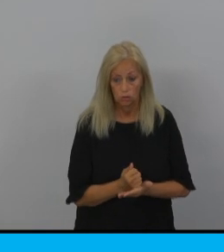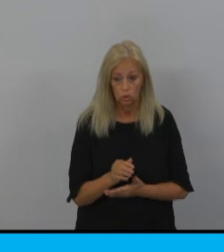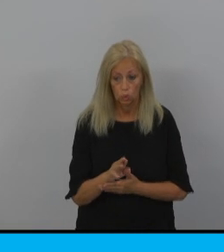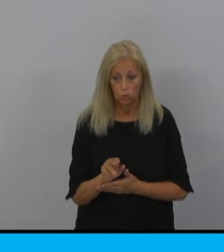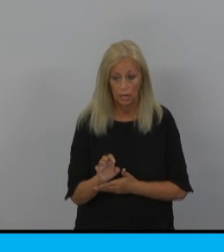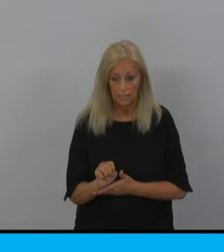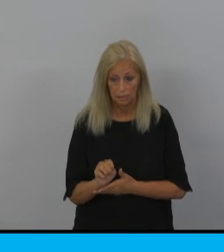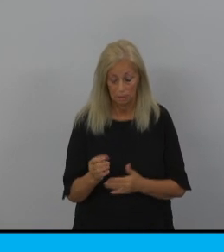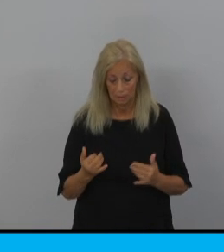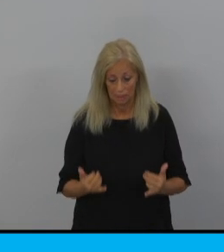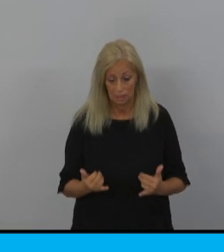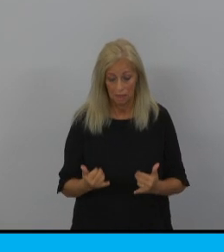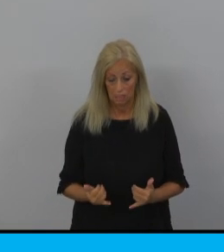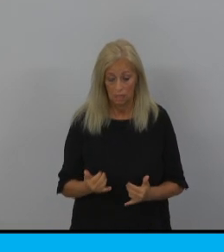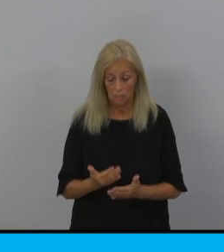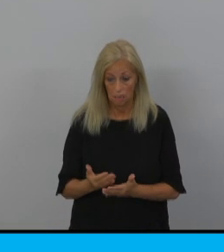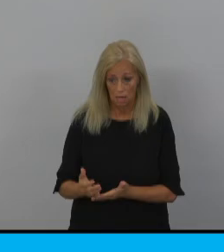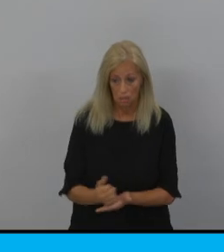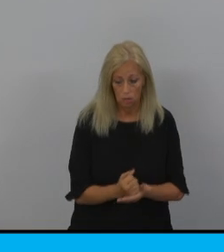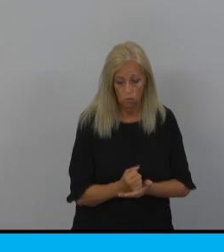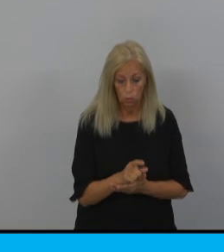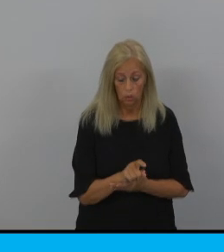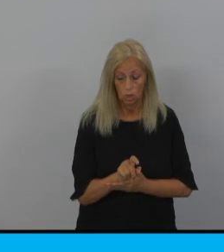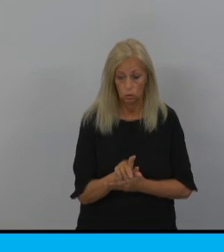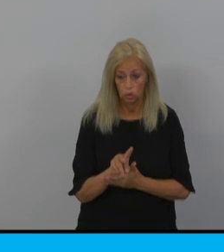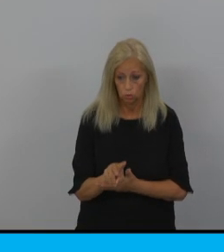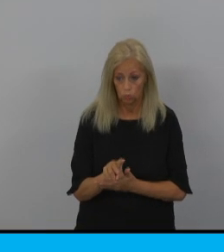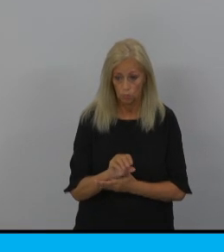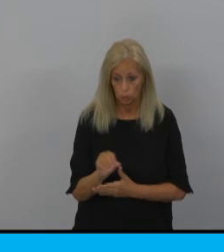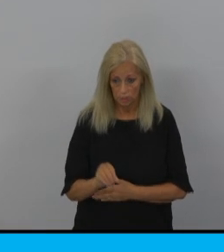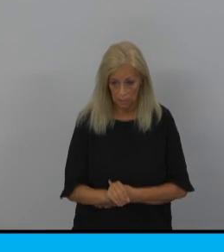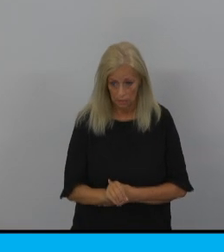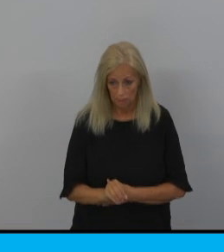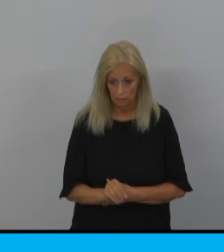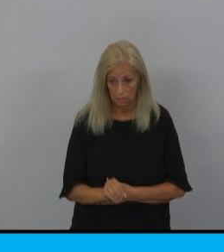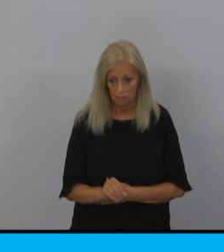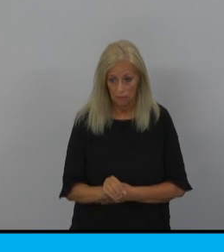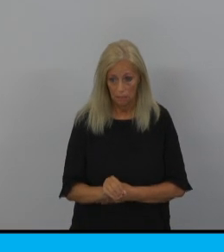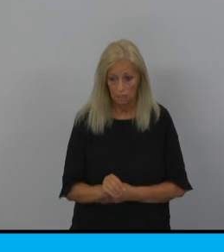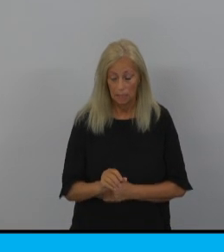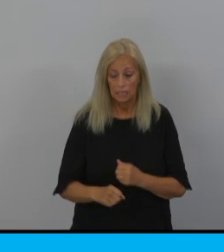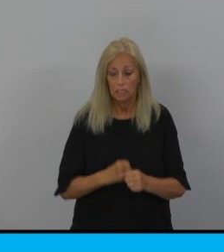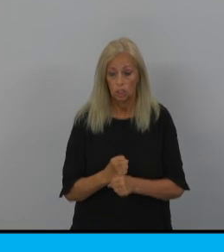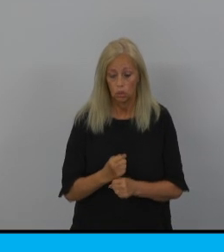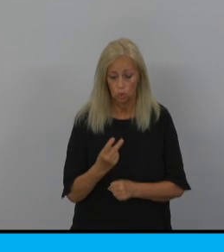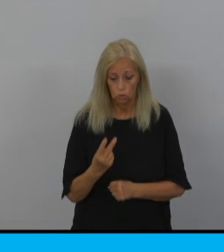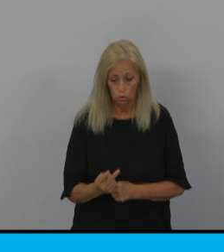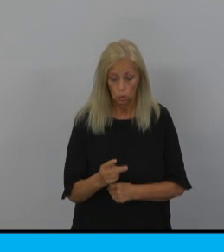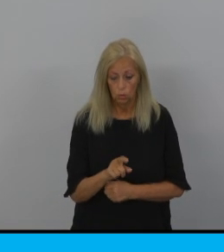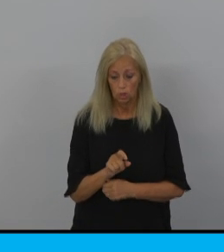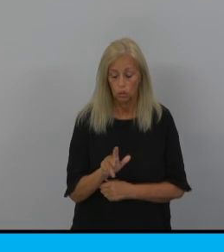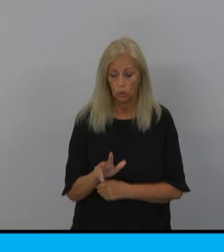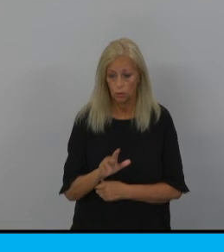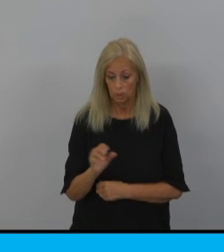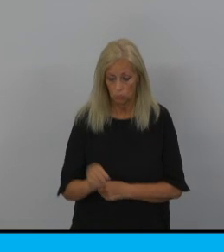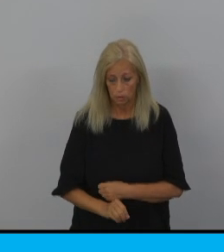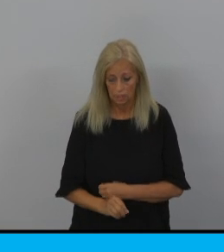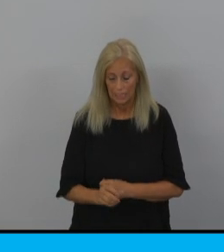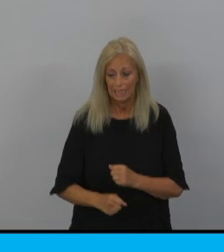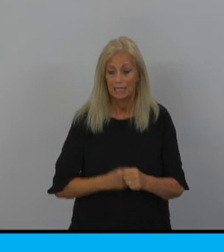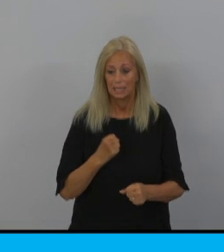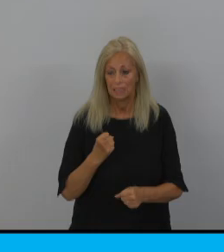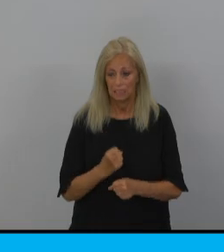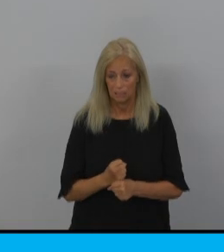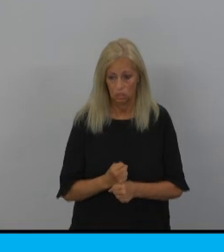So our current year collection rate was 102%. Our year 2 collection rate was 103%, and our year 1